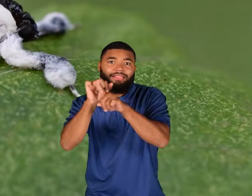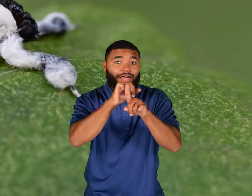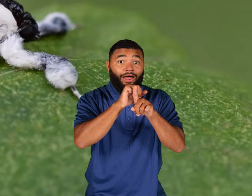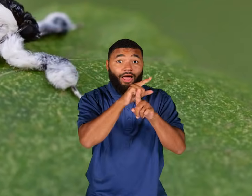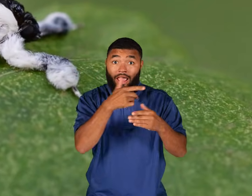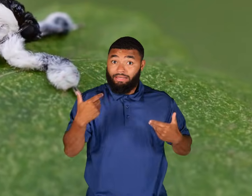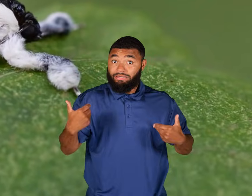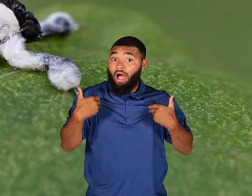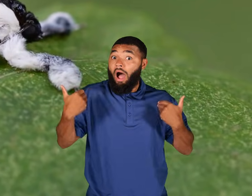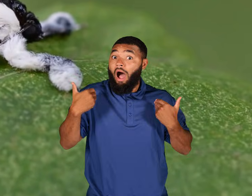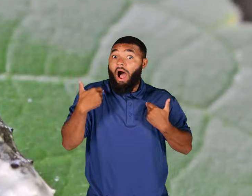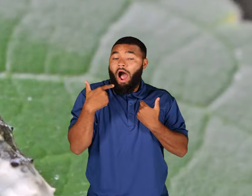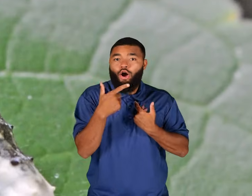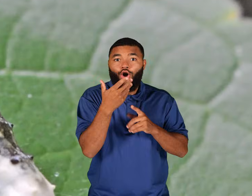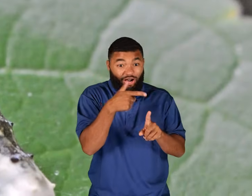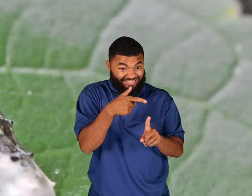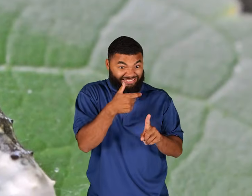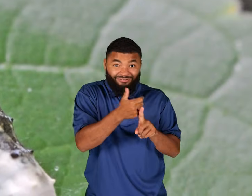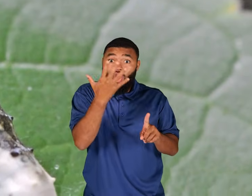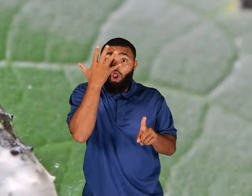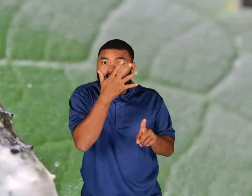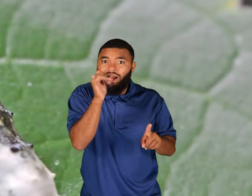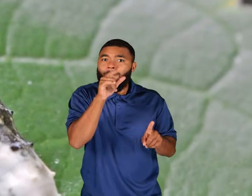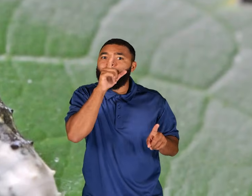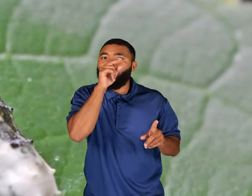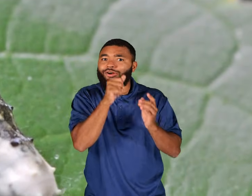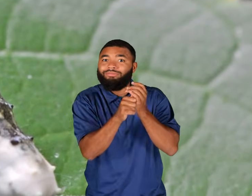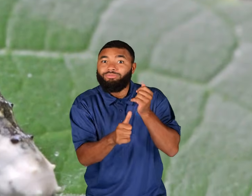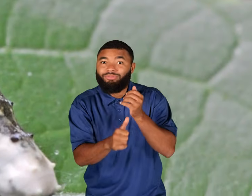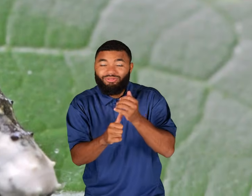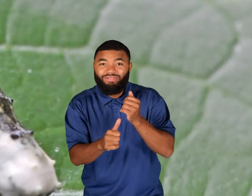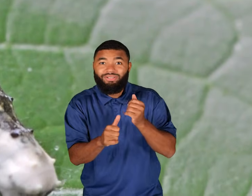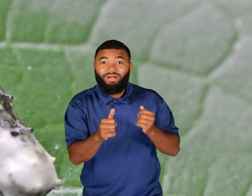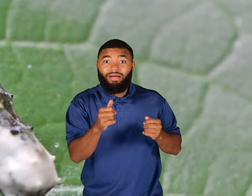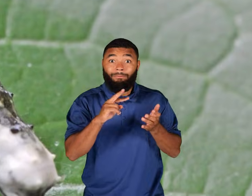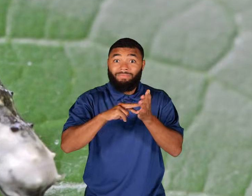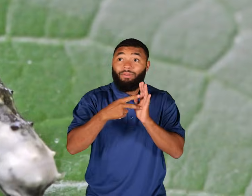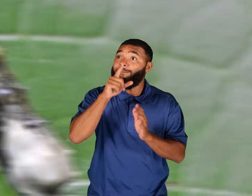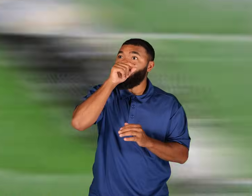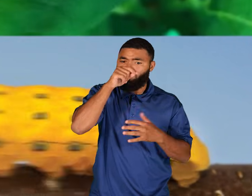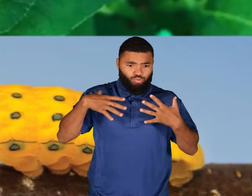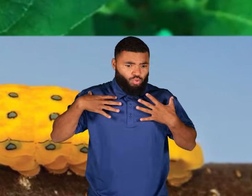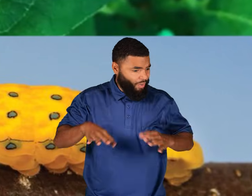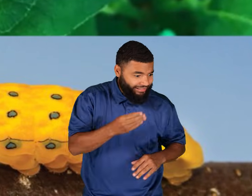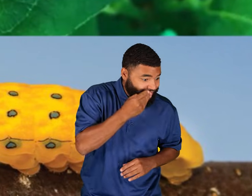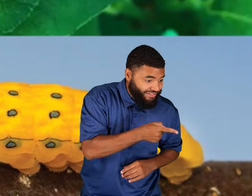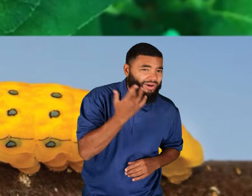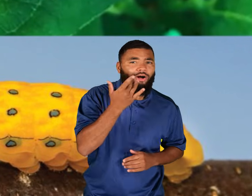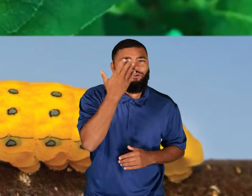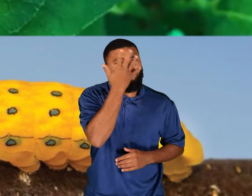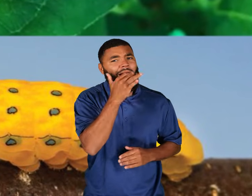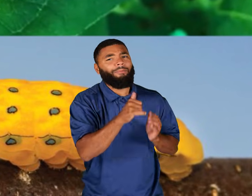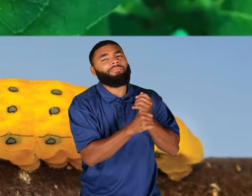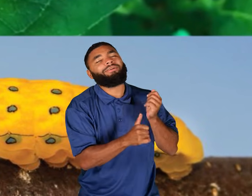they look like bird droppings, which keeps birds from eating them because the birds don't want to eat their own droppings. As they